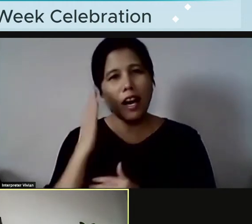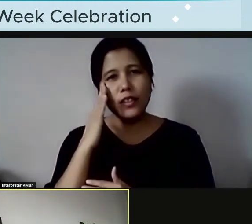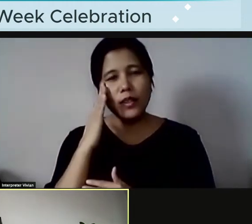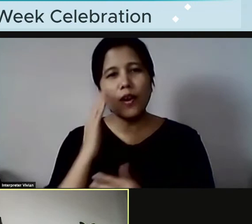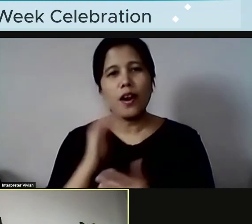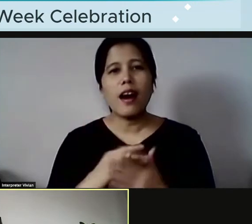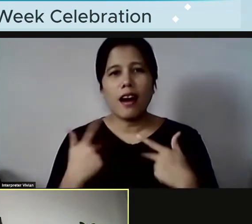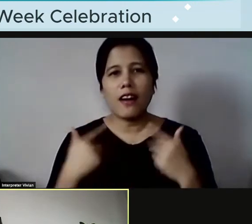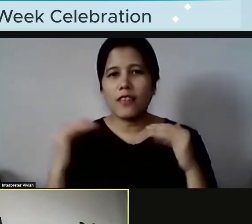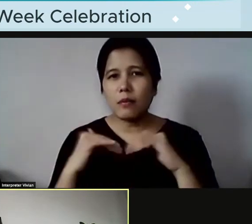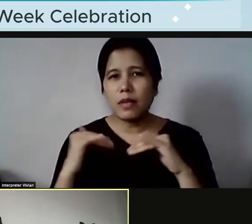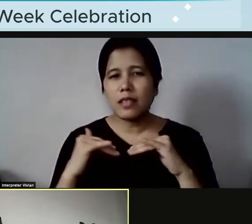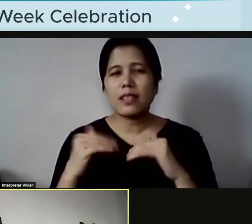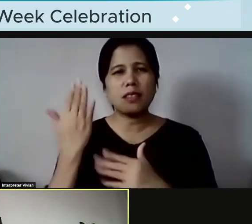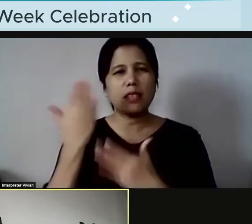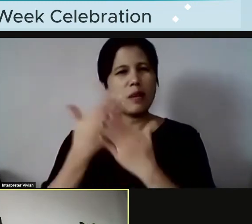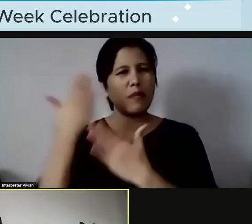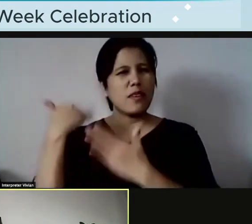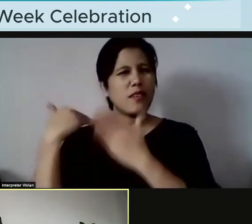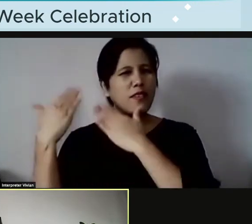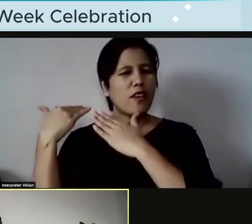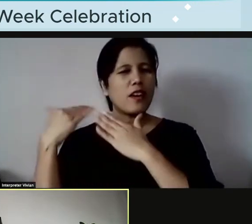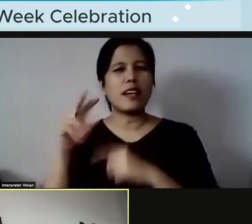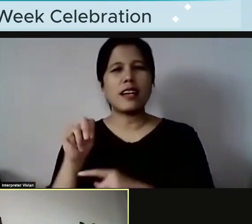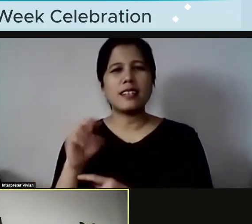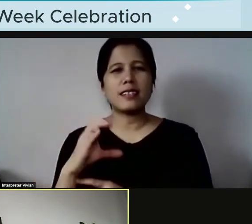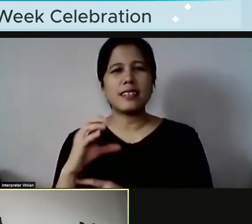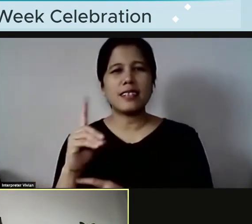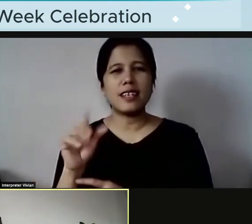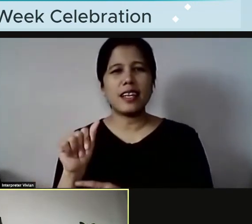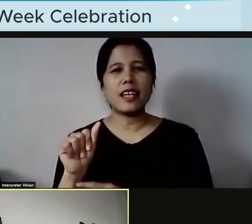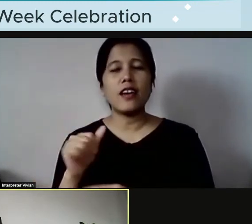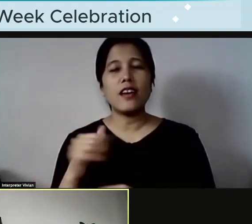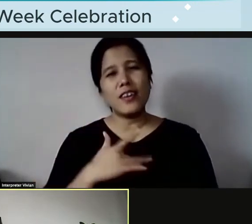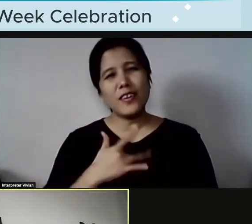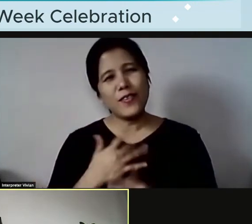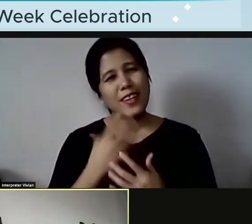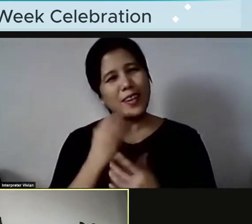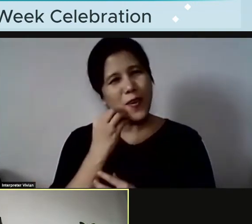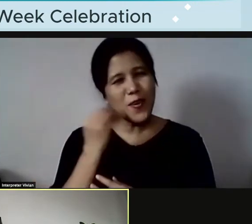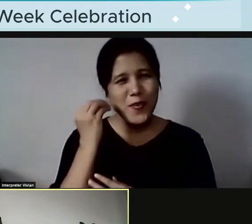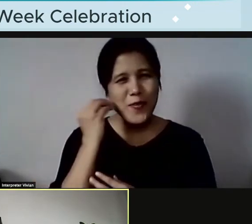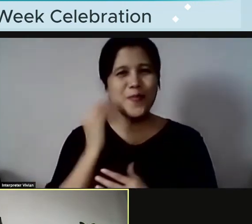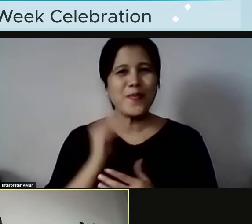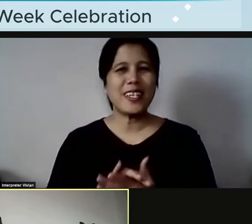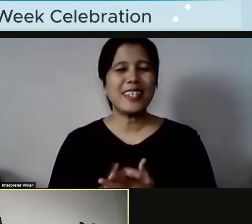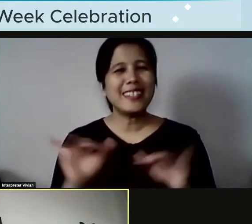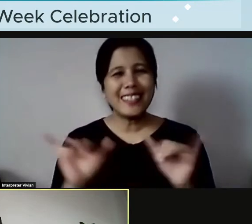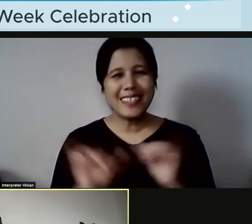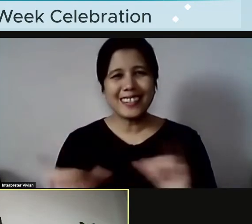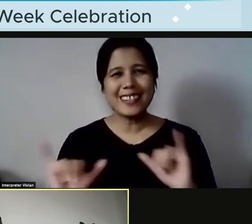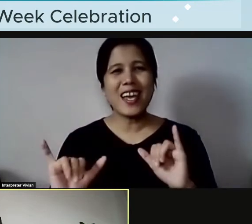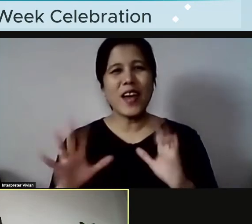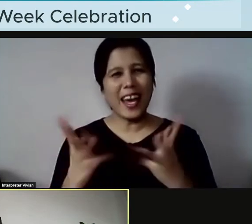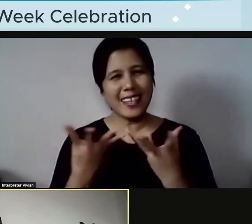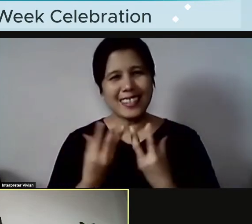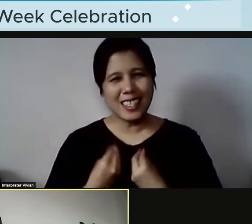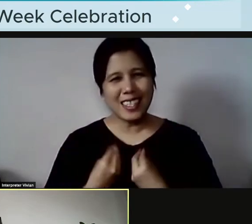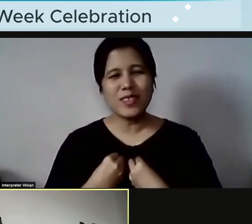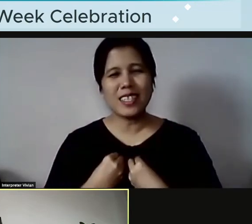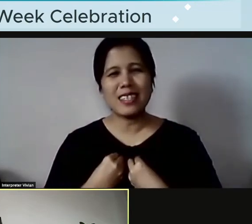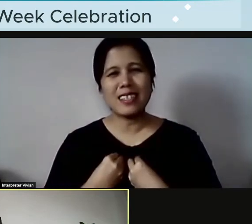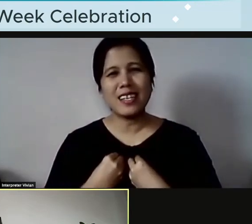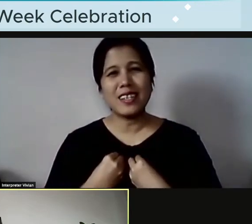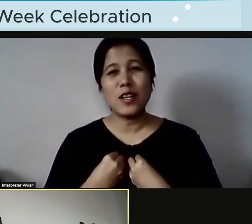I've had meetings with you guys before sa NCDA. Okay. I feel at home. I feel just the same and accepted, di ba, with